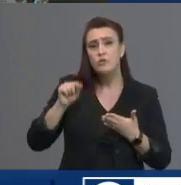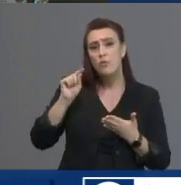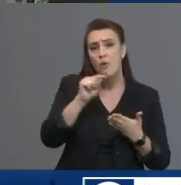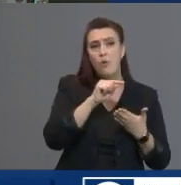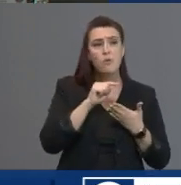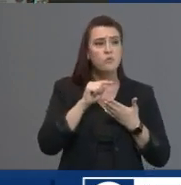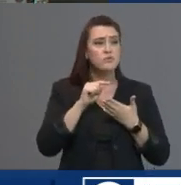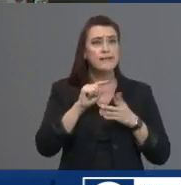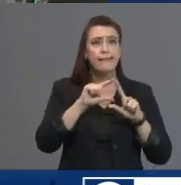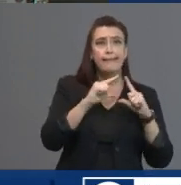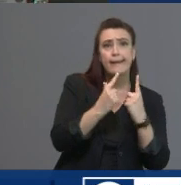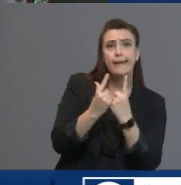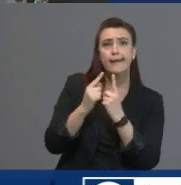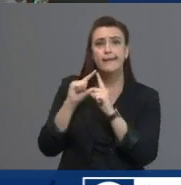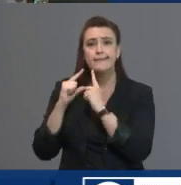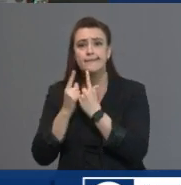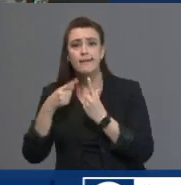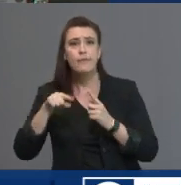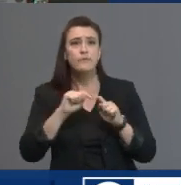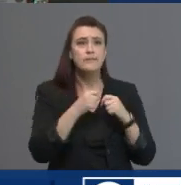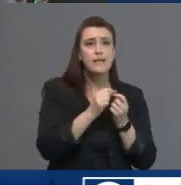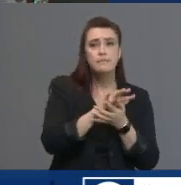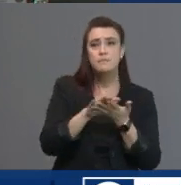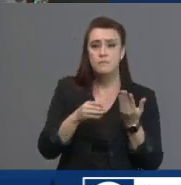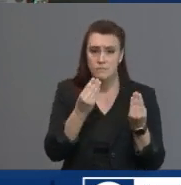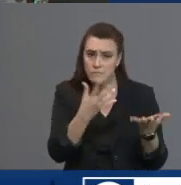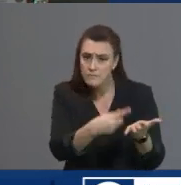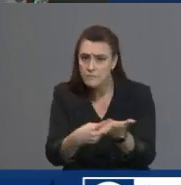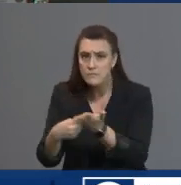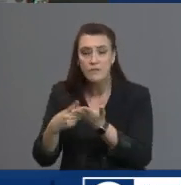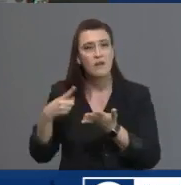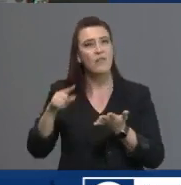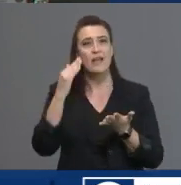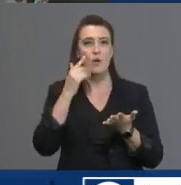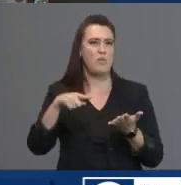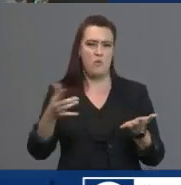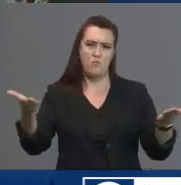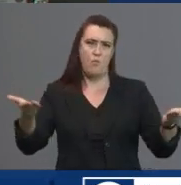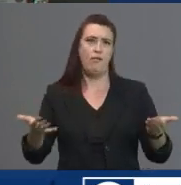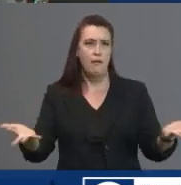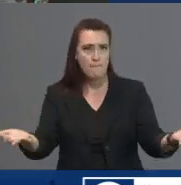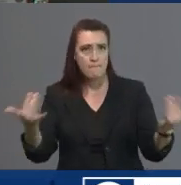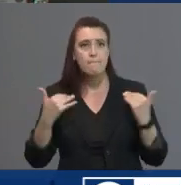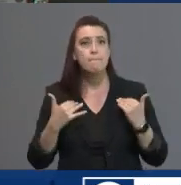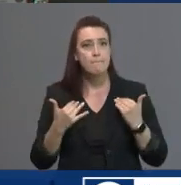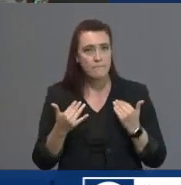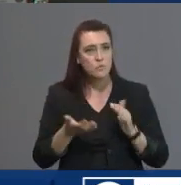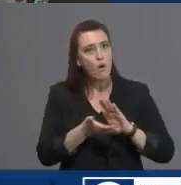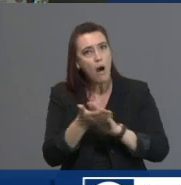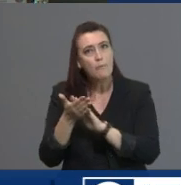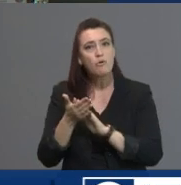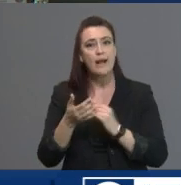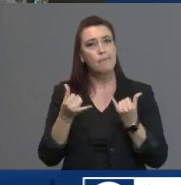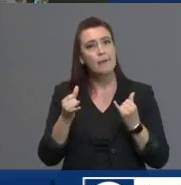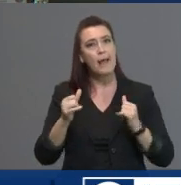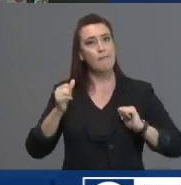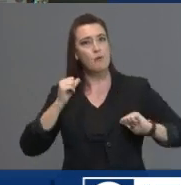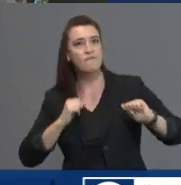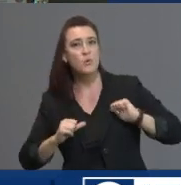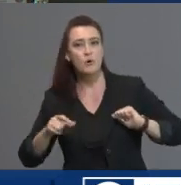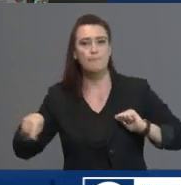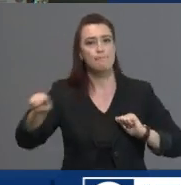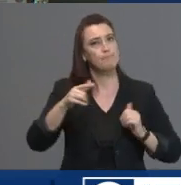leaders of some of these leagues, and they all know they are welcome to operate, play,